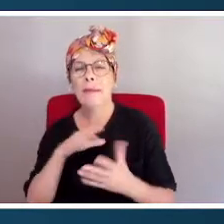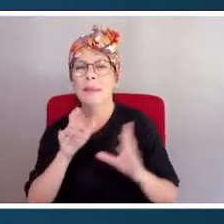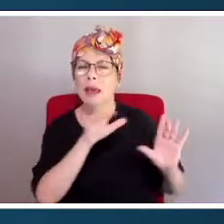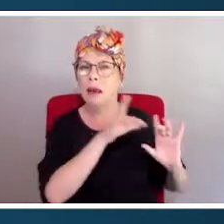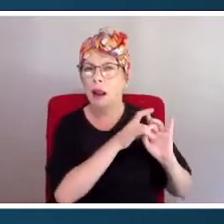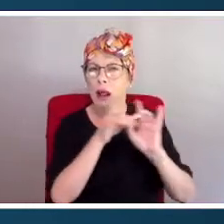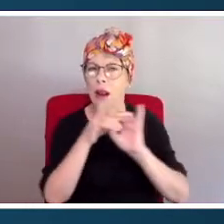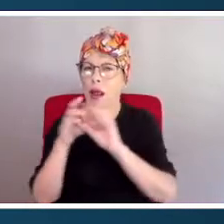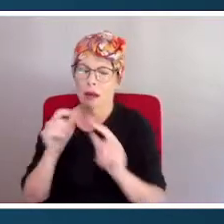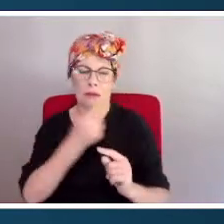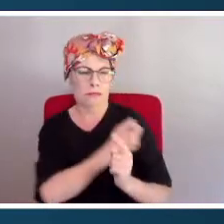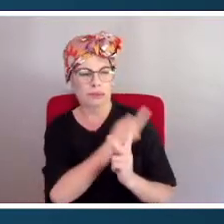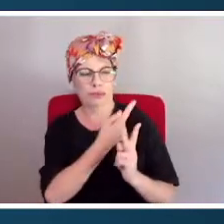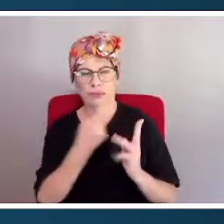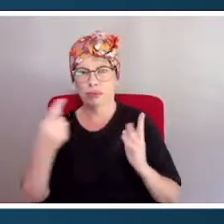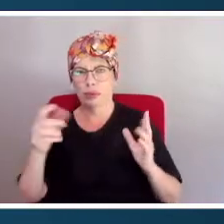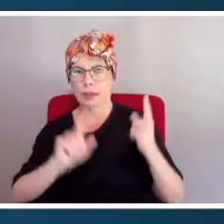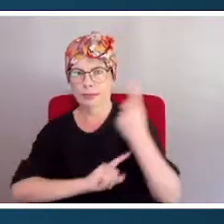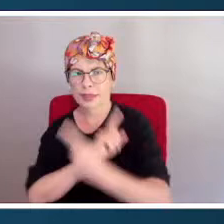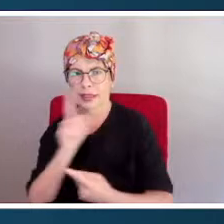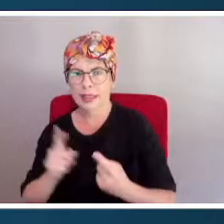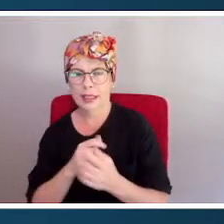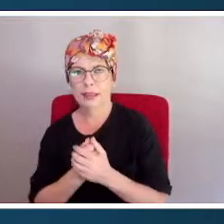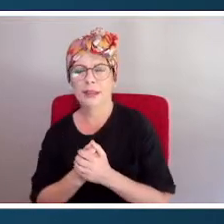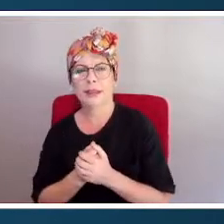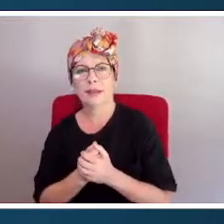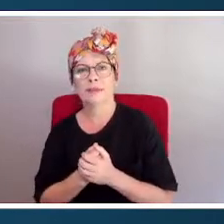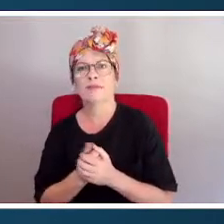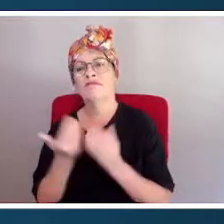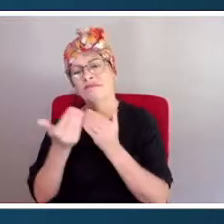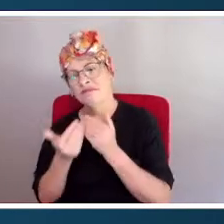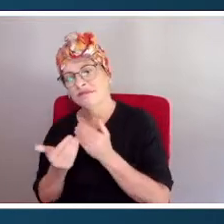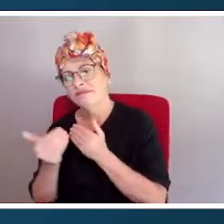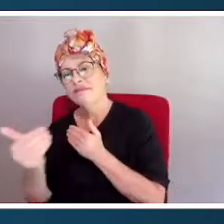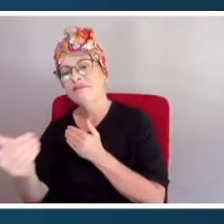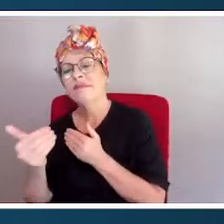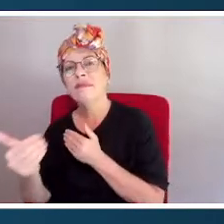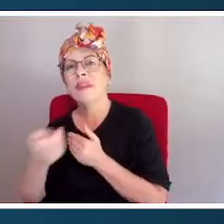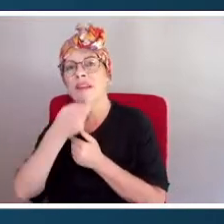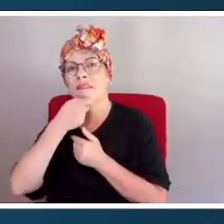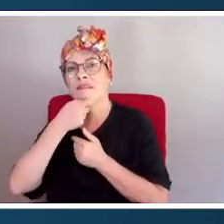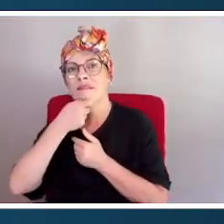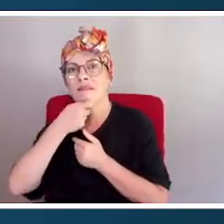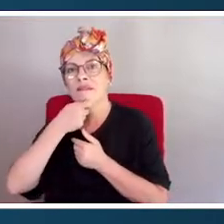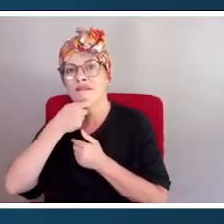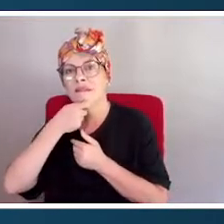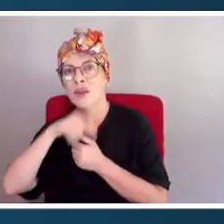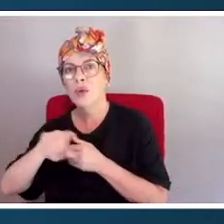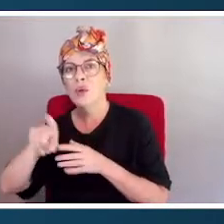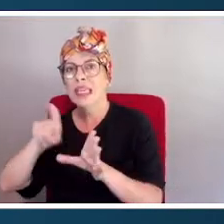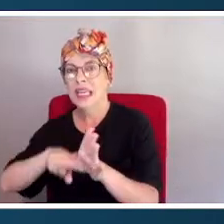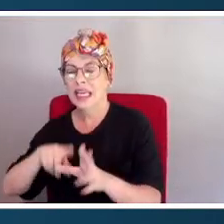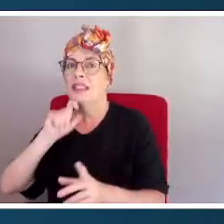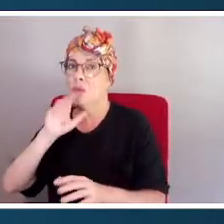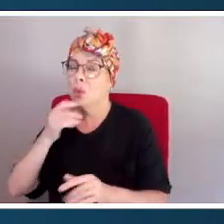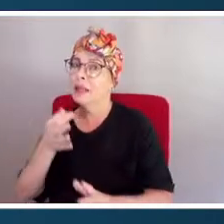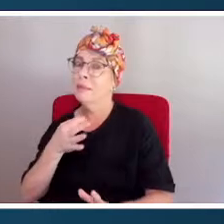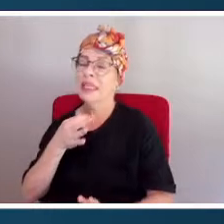be challenging for both the Blue Pacific and Australia. And this century, in my